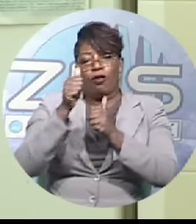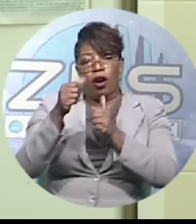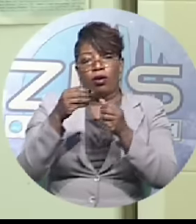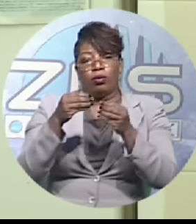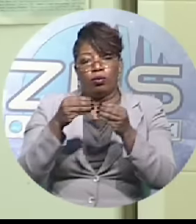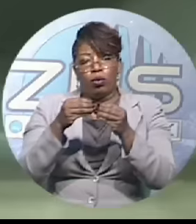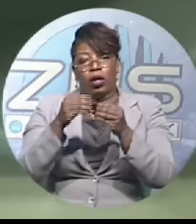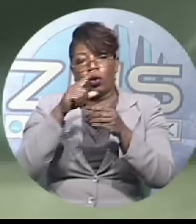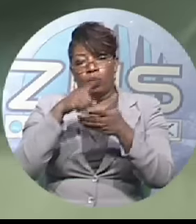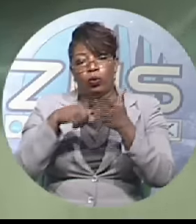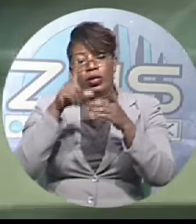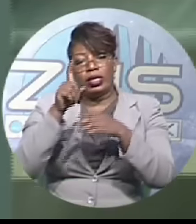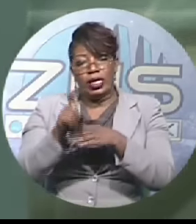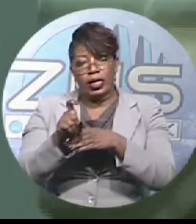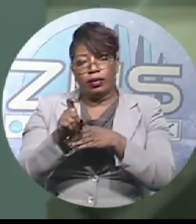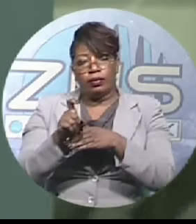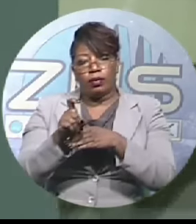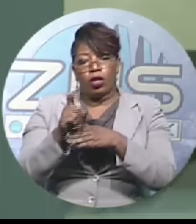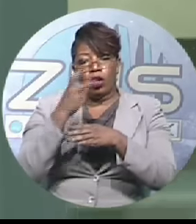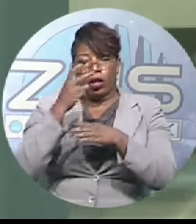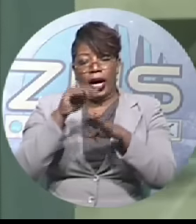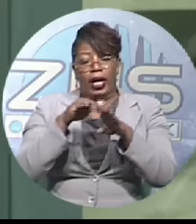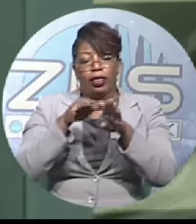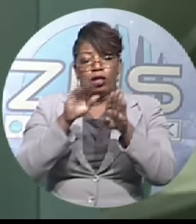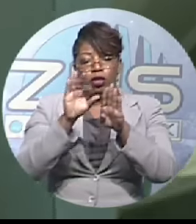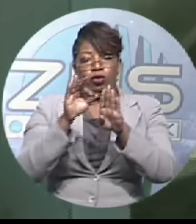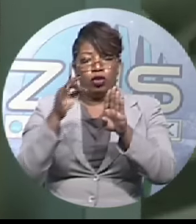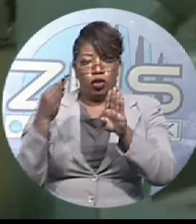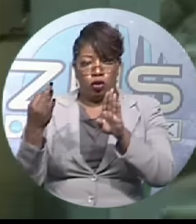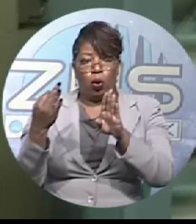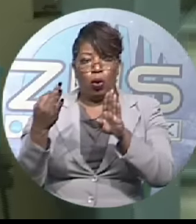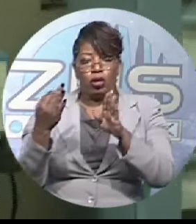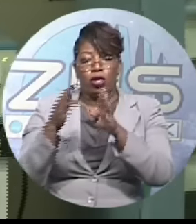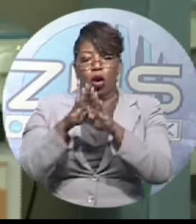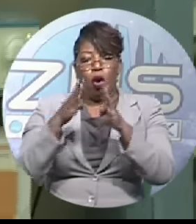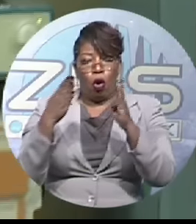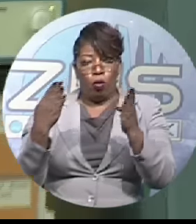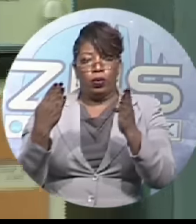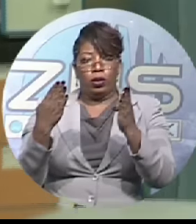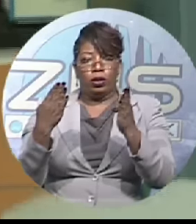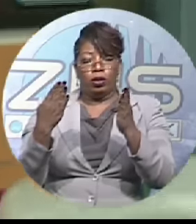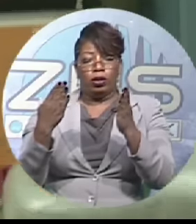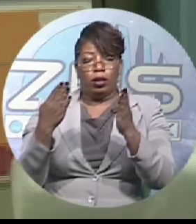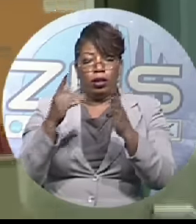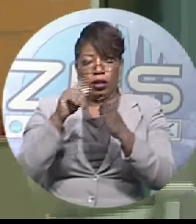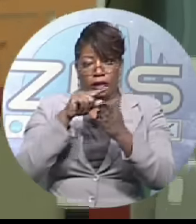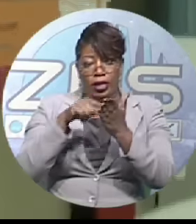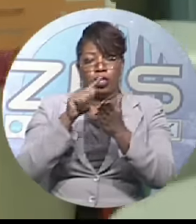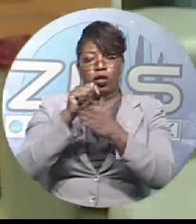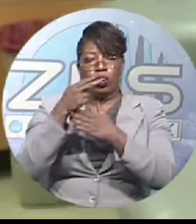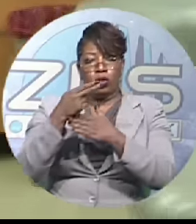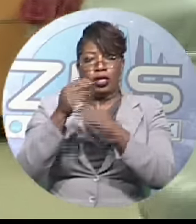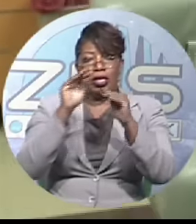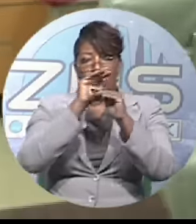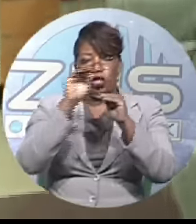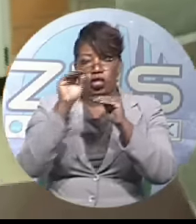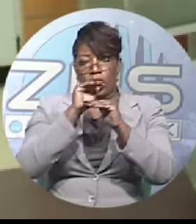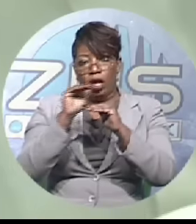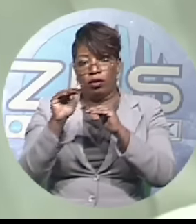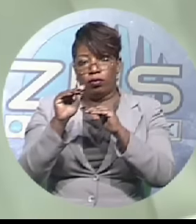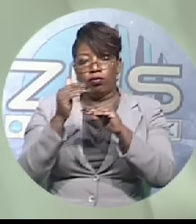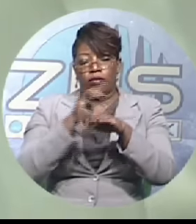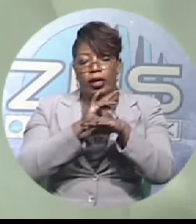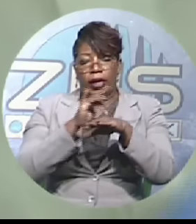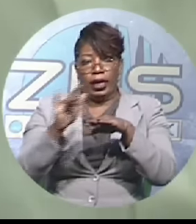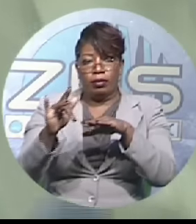we actually need. When the refrigerator doors of the blood bank opened exclusively for ZNS News this Thursday, the shelves were literally